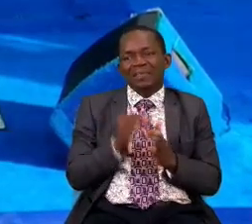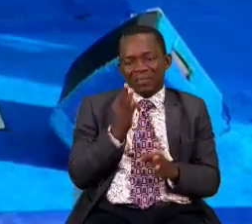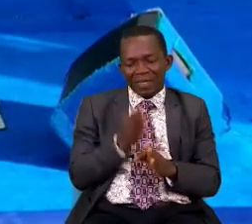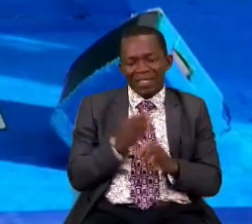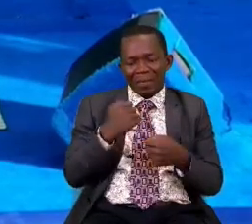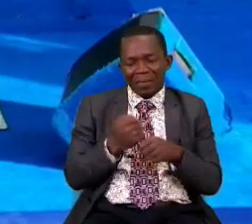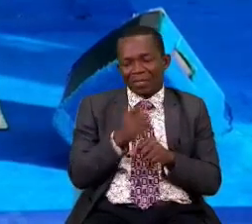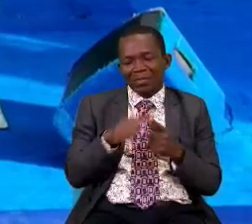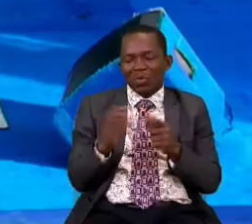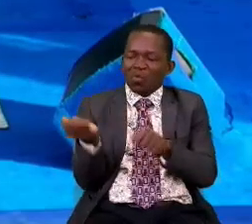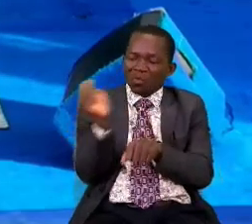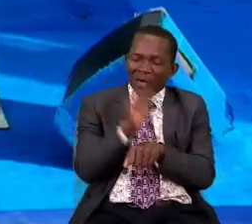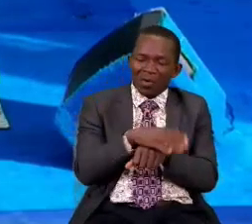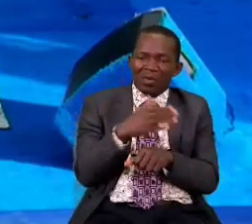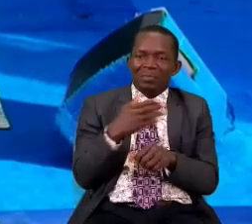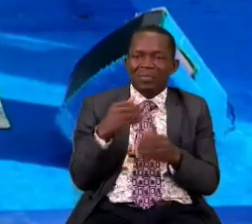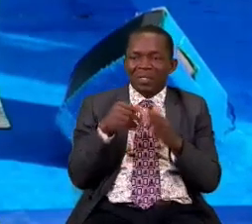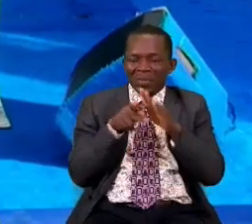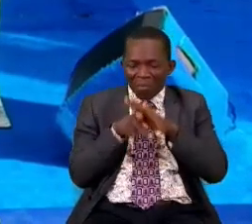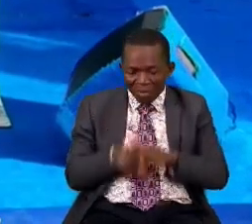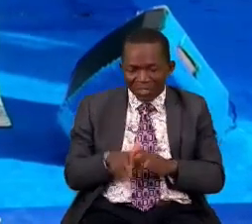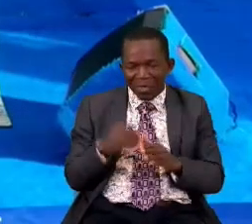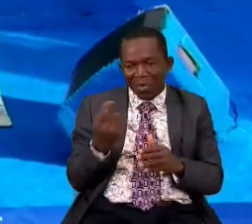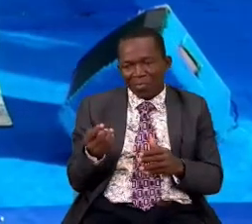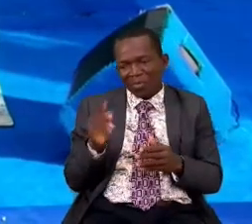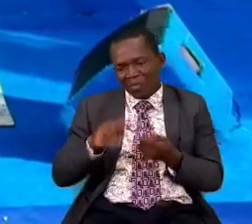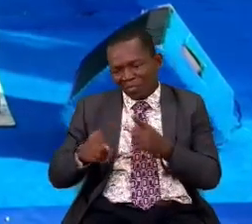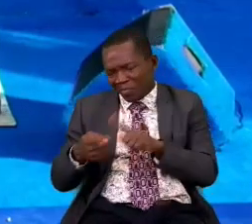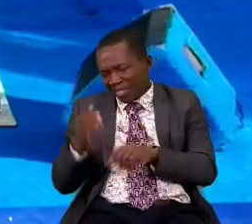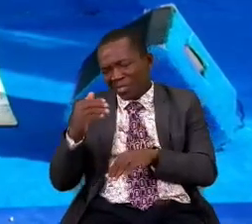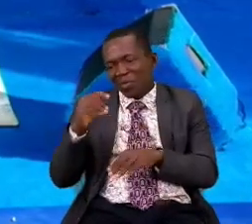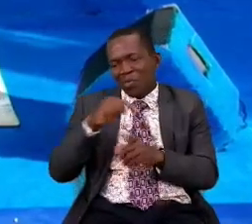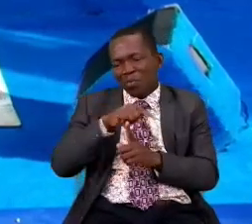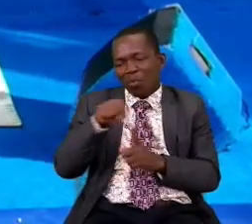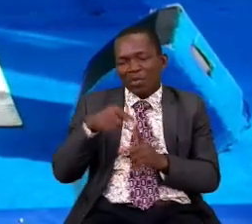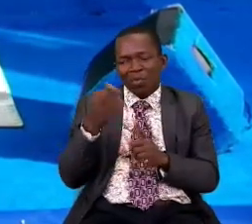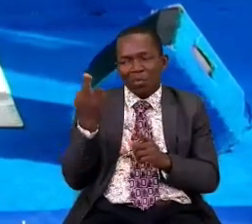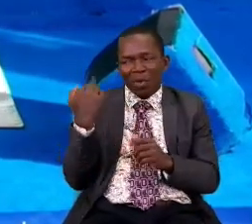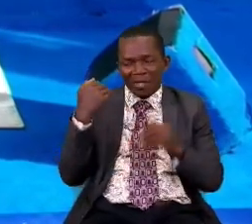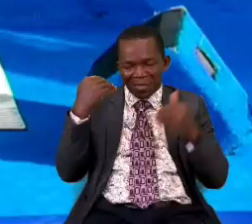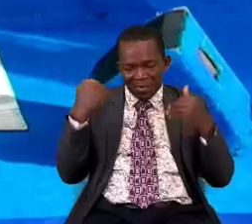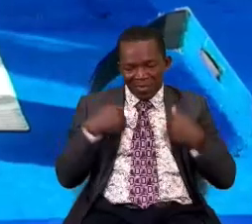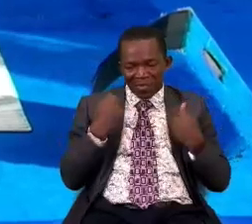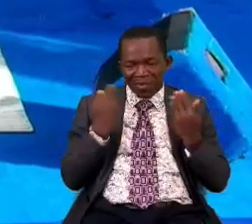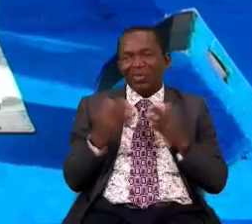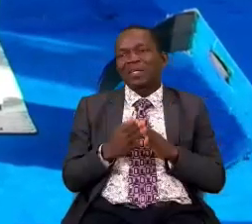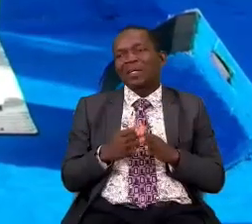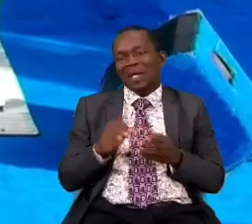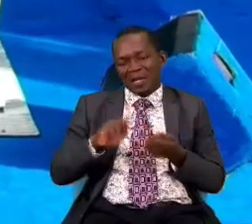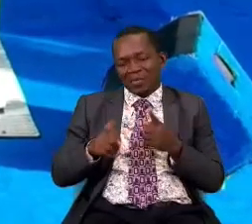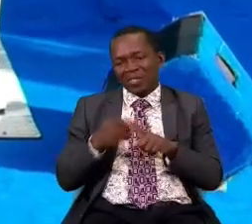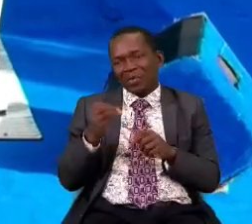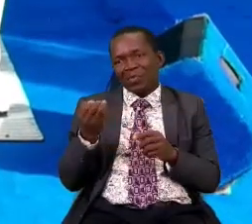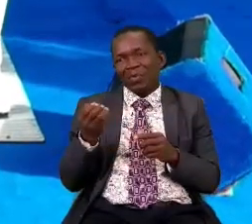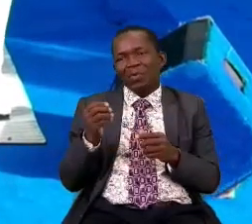those who are small small people actually there was nothing they could do against me except frown except and you know make the amount somewhere that talks